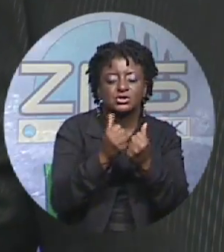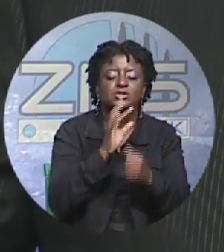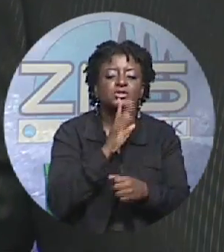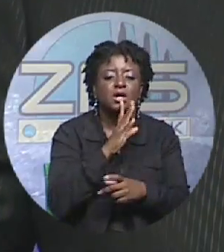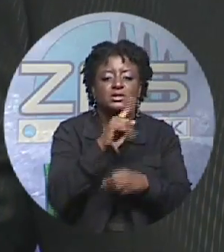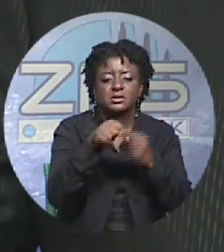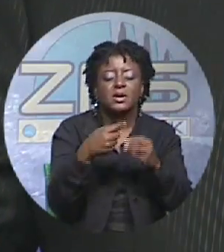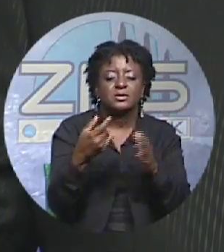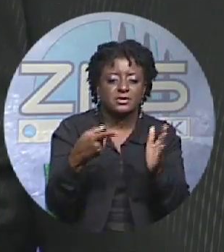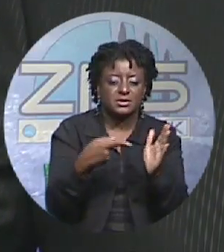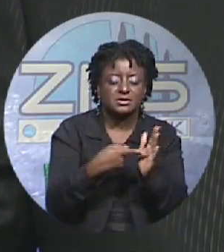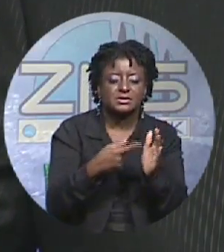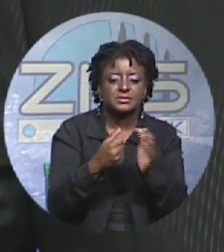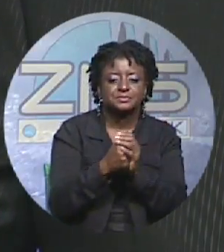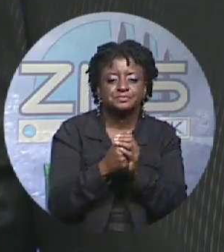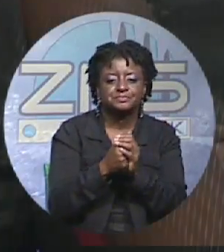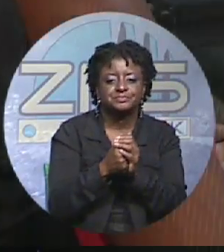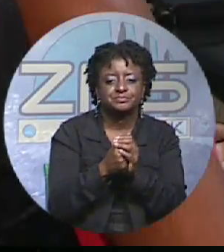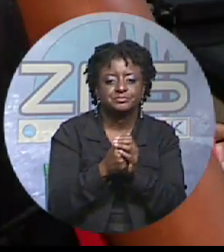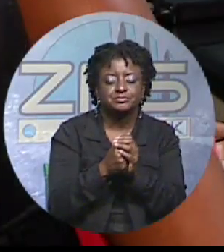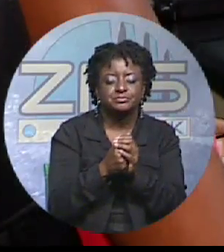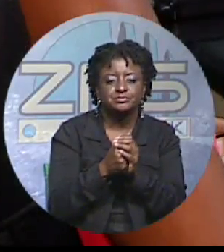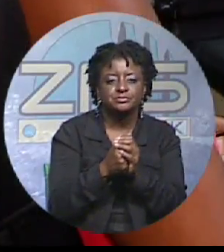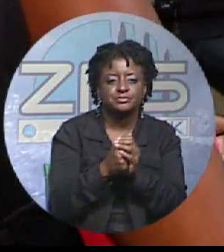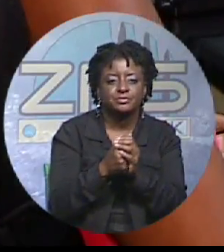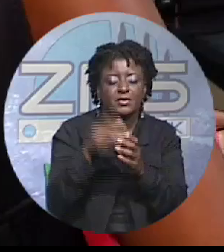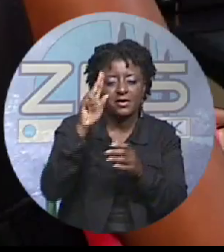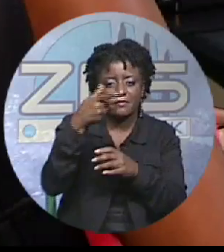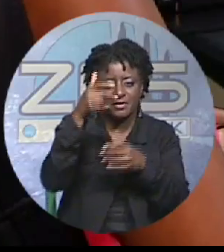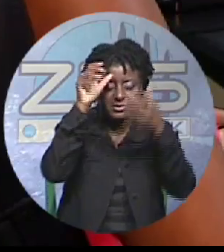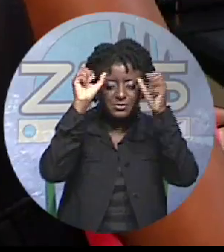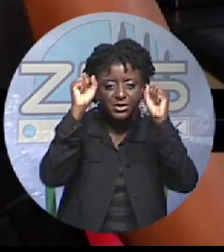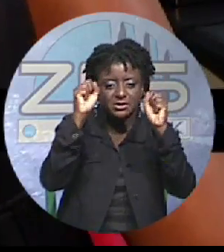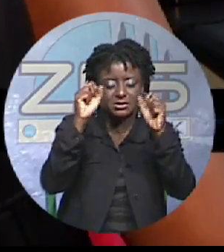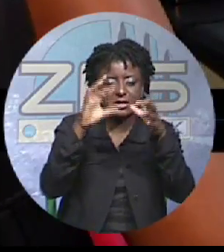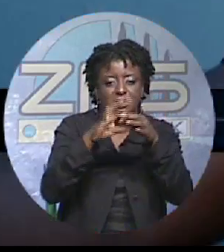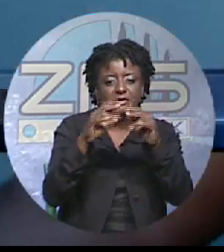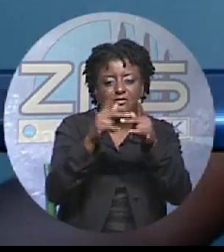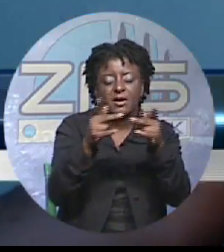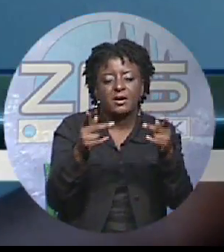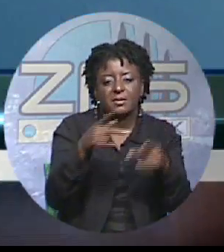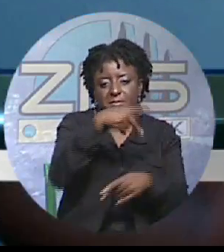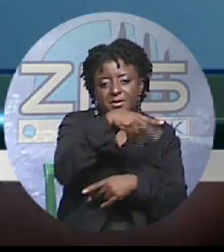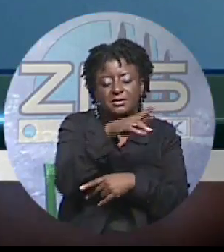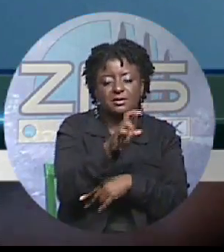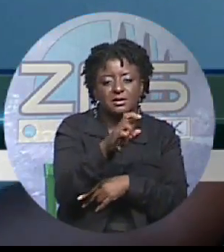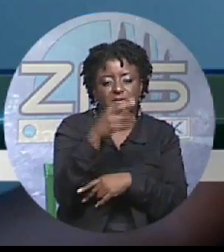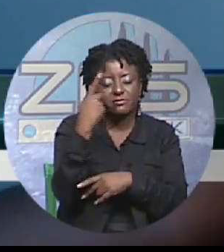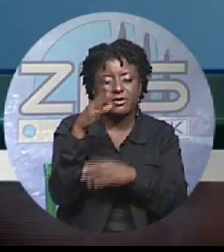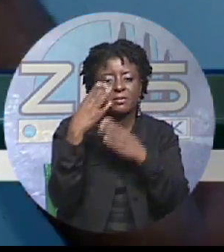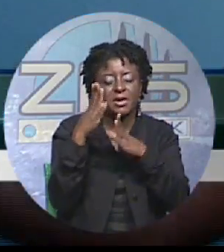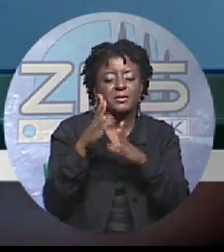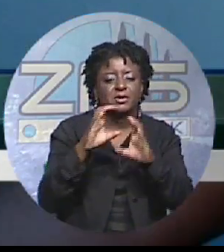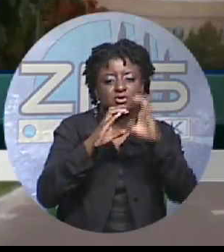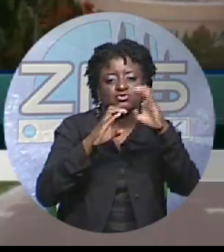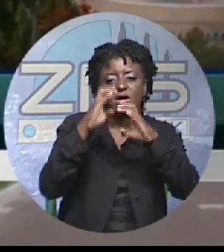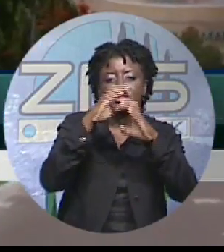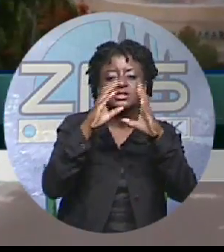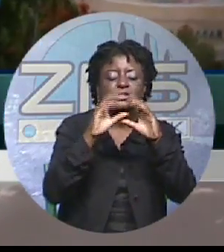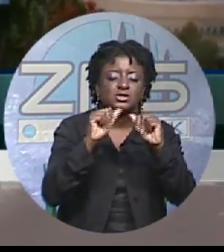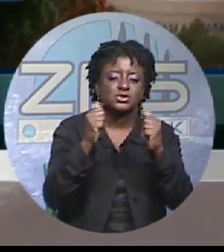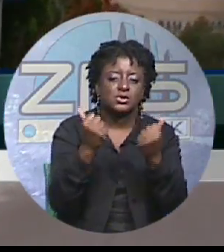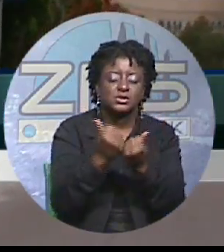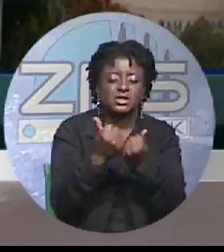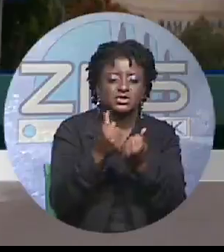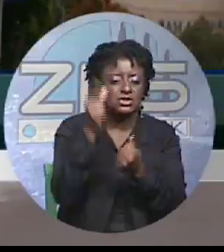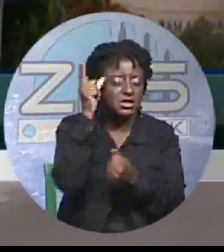CS Adderley. Vice President of Public Relations for the Bahamian Contractors Association, Leonard Sands, says as